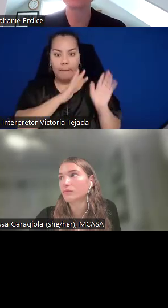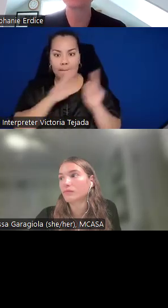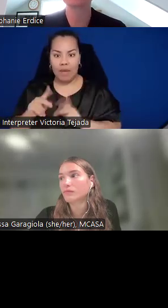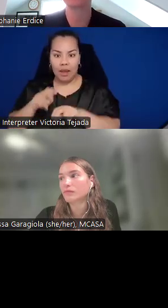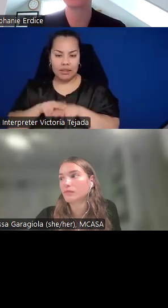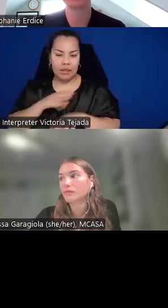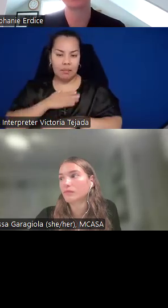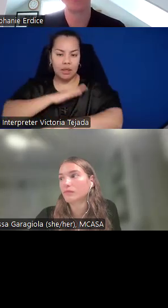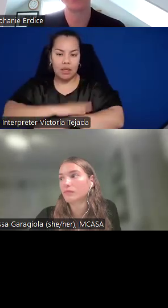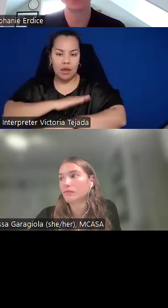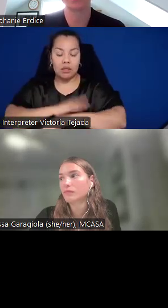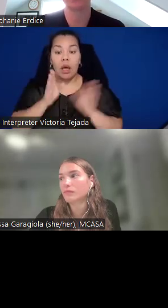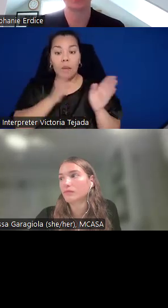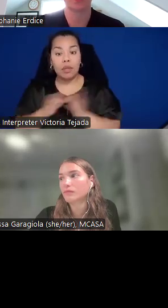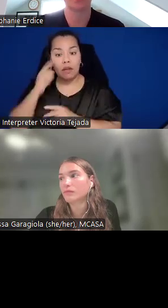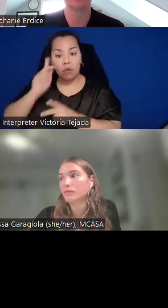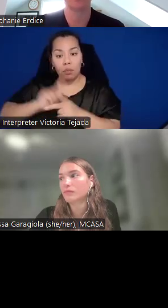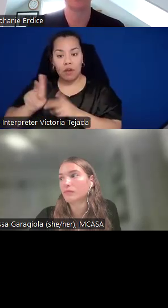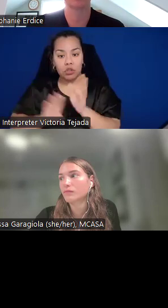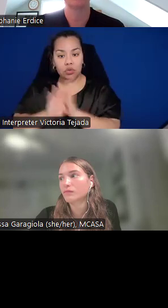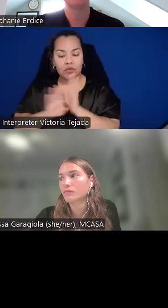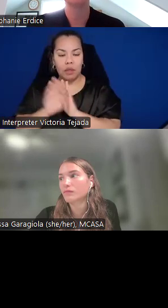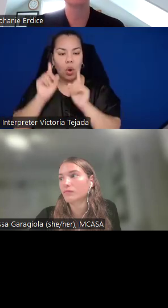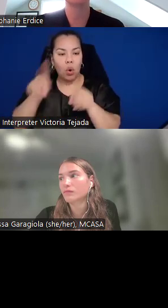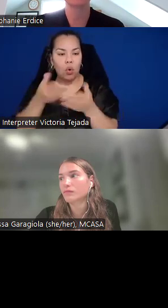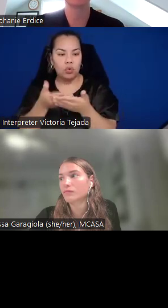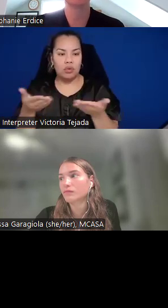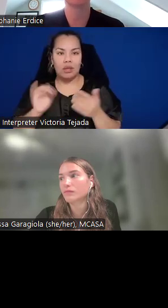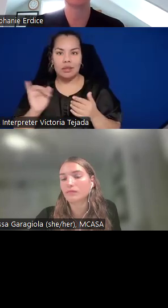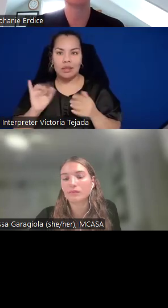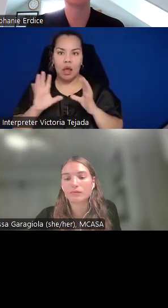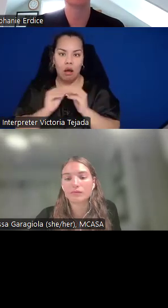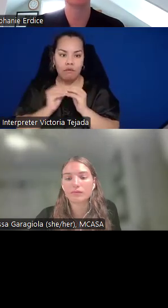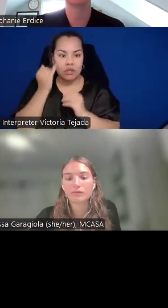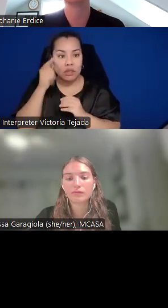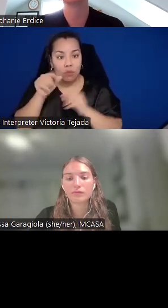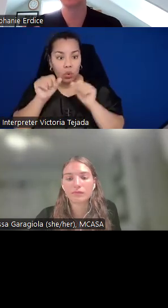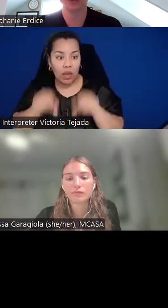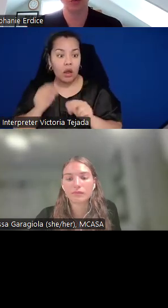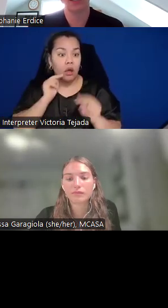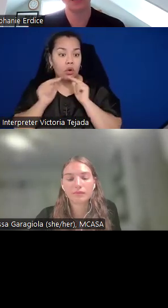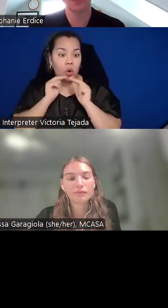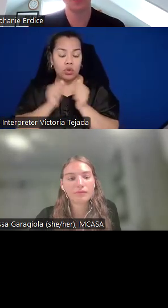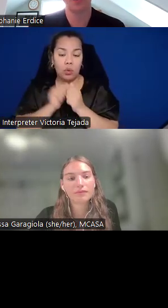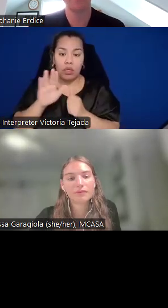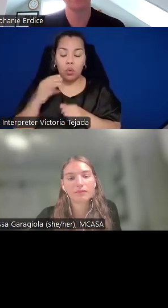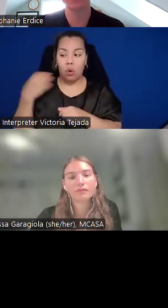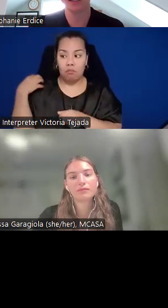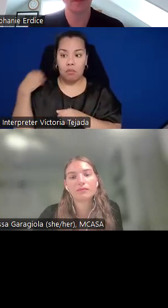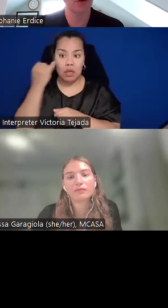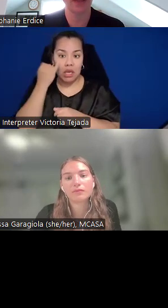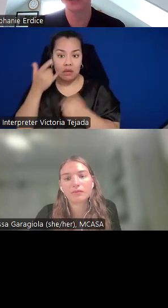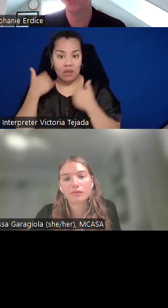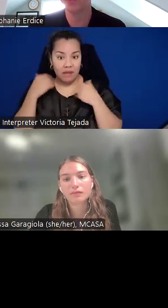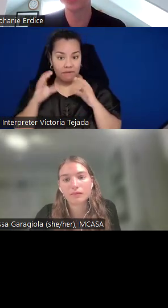So going to things like professional conferences if you can, or negotiating with your employer if there's a class you want to take.